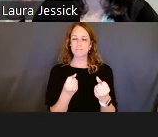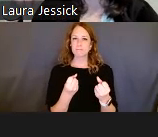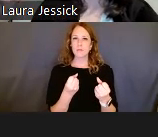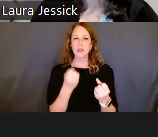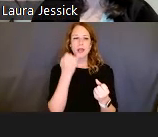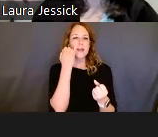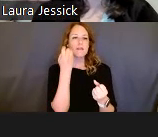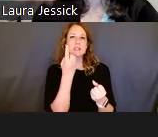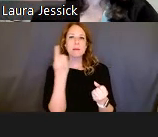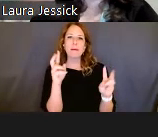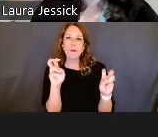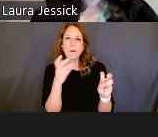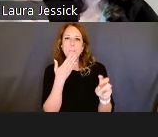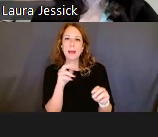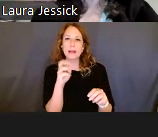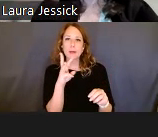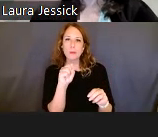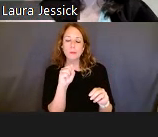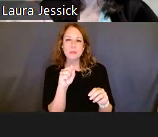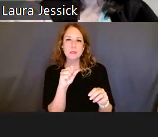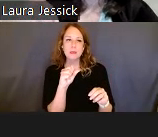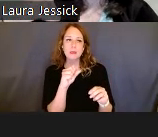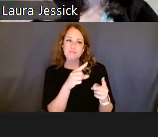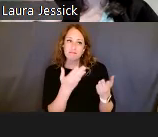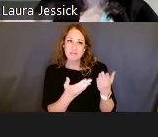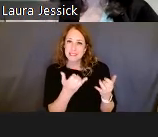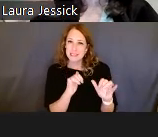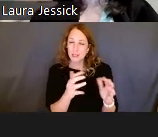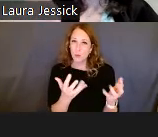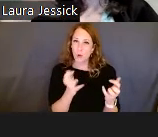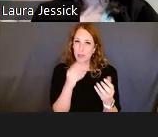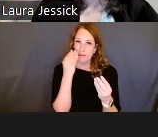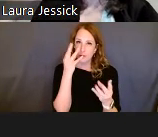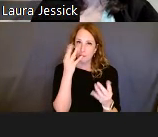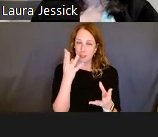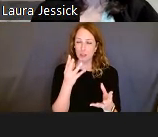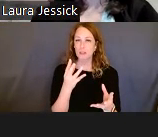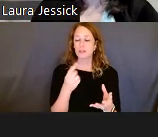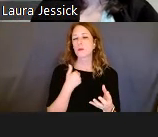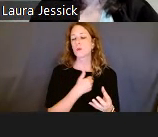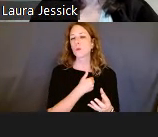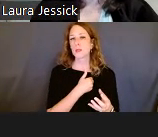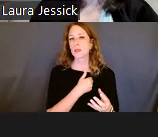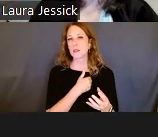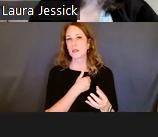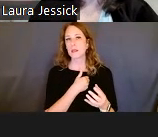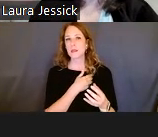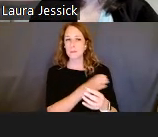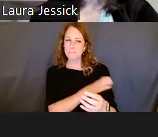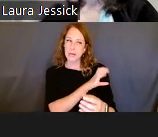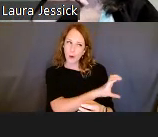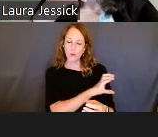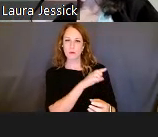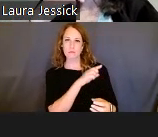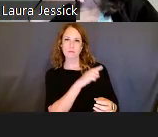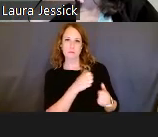quote unquote bad news doesn't mean it's news they don't want. So again, we really empower the survivor to make the